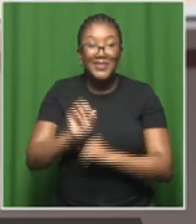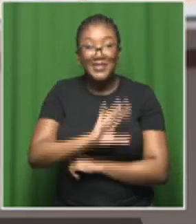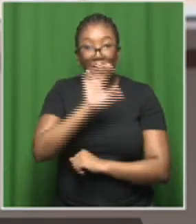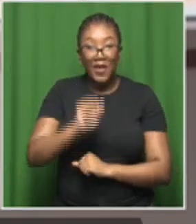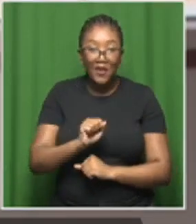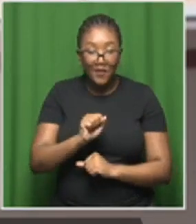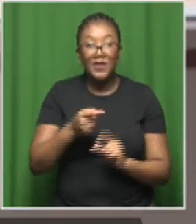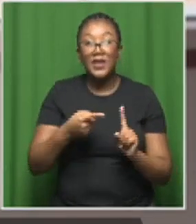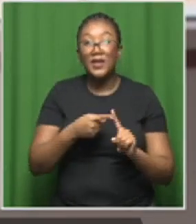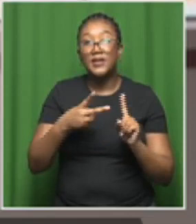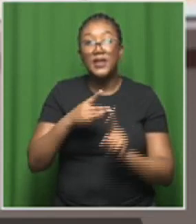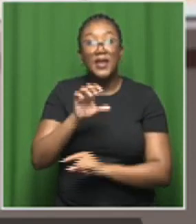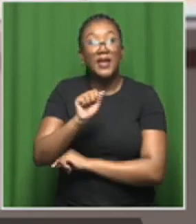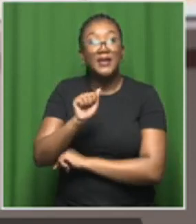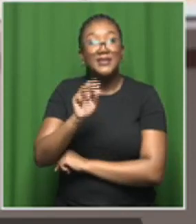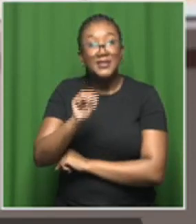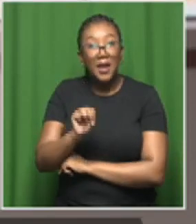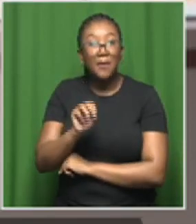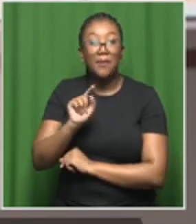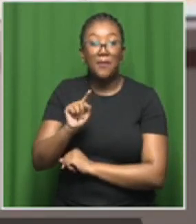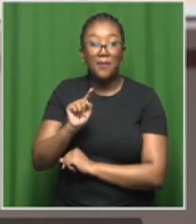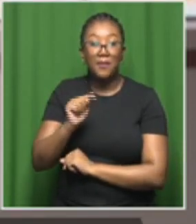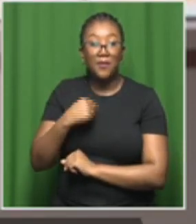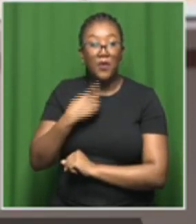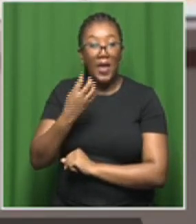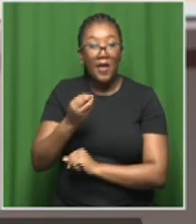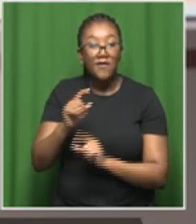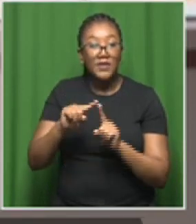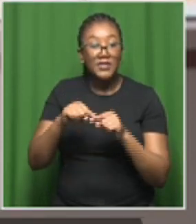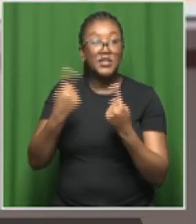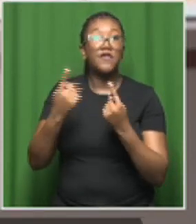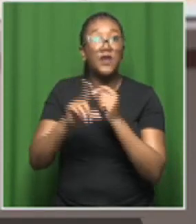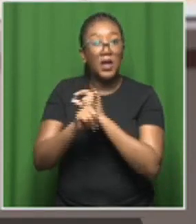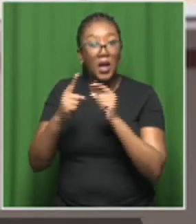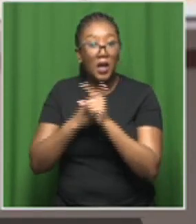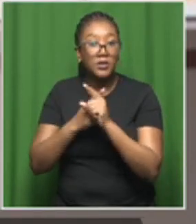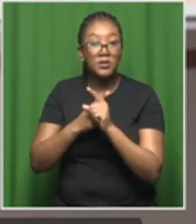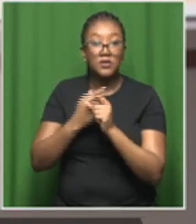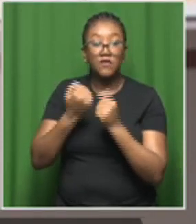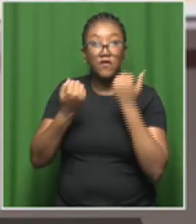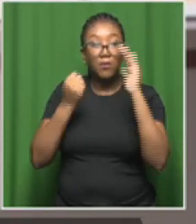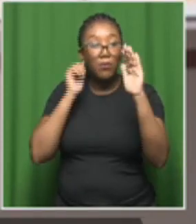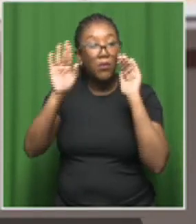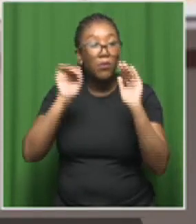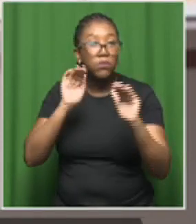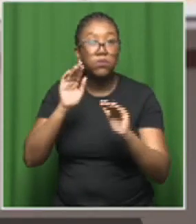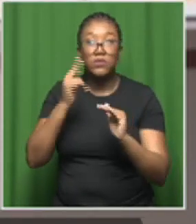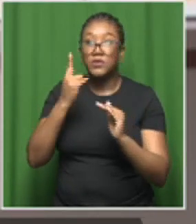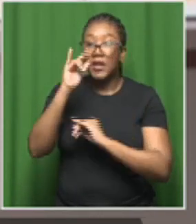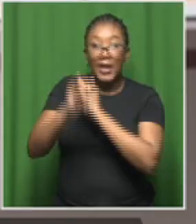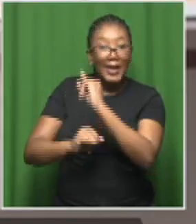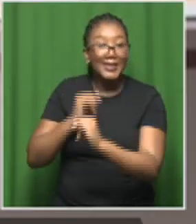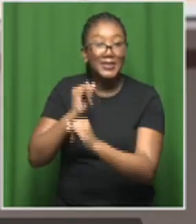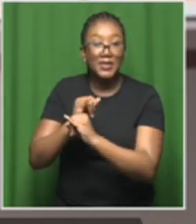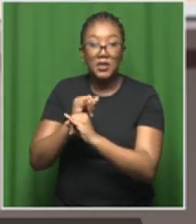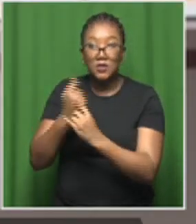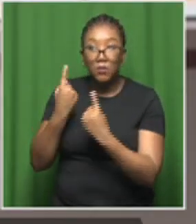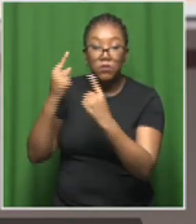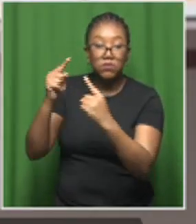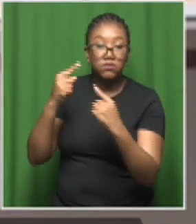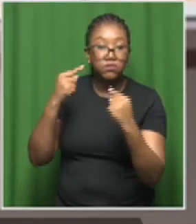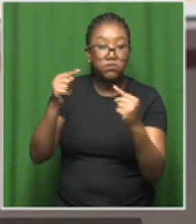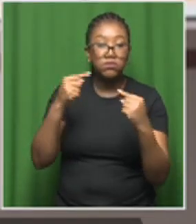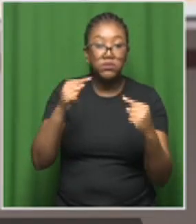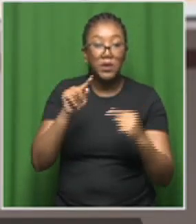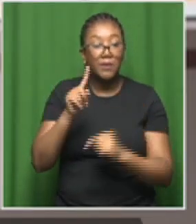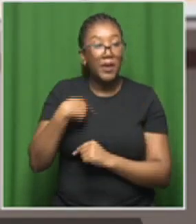Sam Nhlengethwa is a contemporary artist who has been making work and exhibiting on global platforms for many, many years. So it's